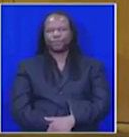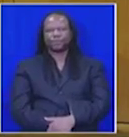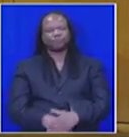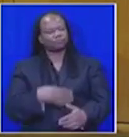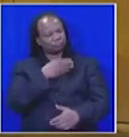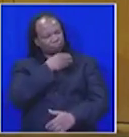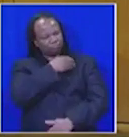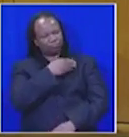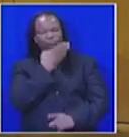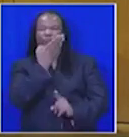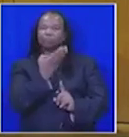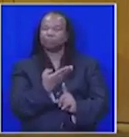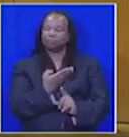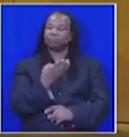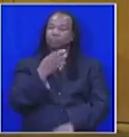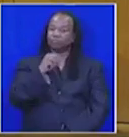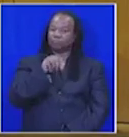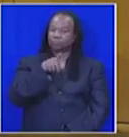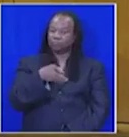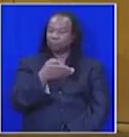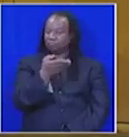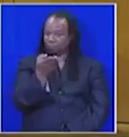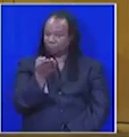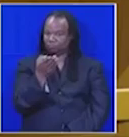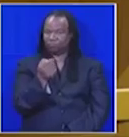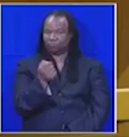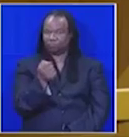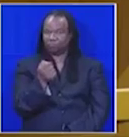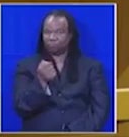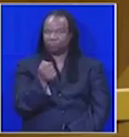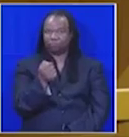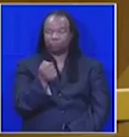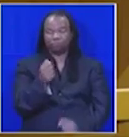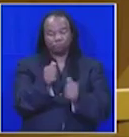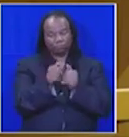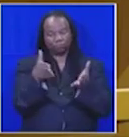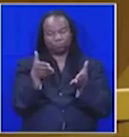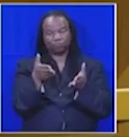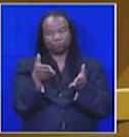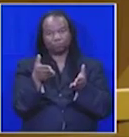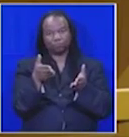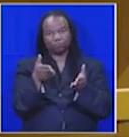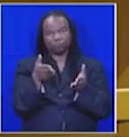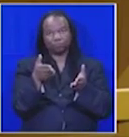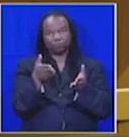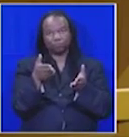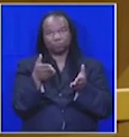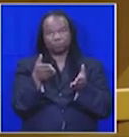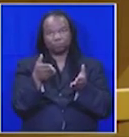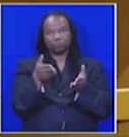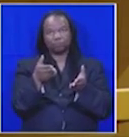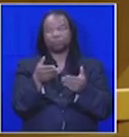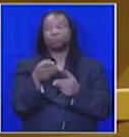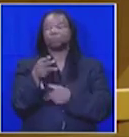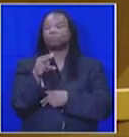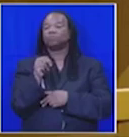Minister, members of this House. At the very outset, let me say that the National Freedom Party